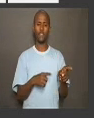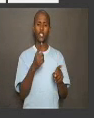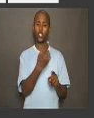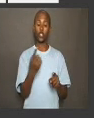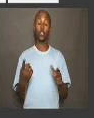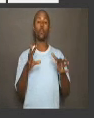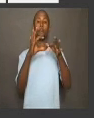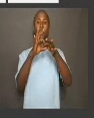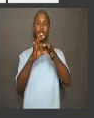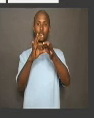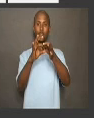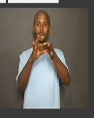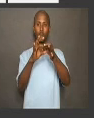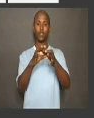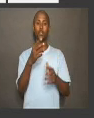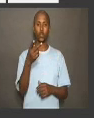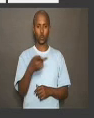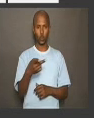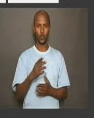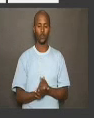each combination of the two.